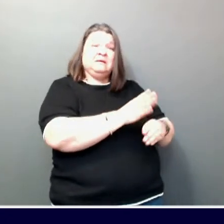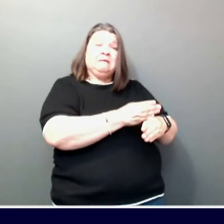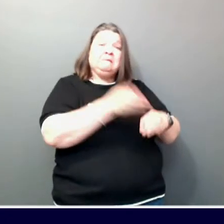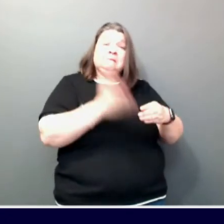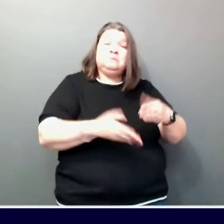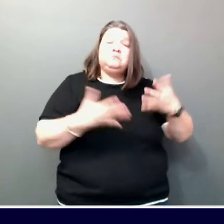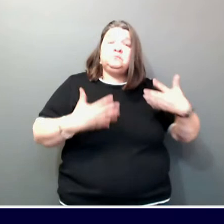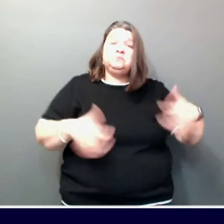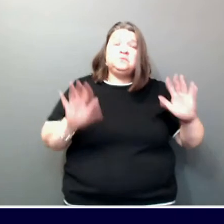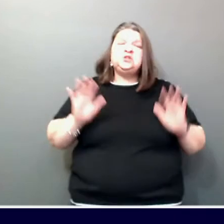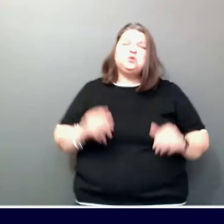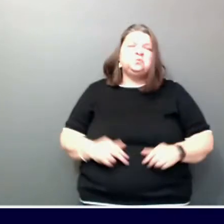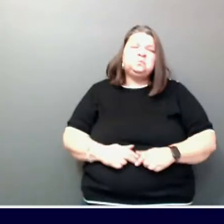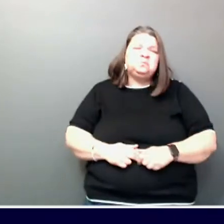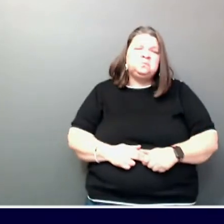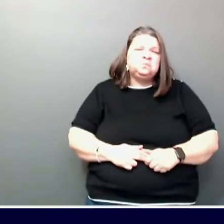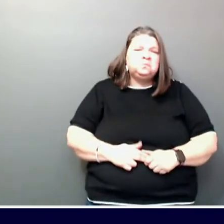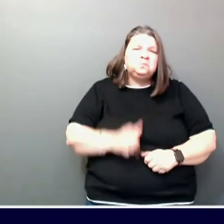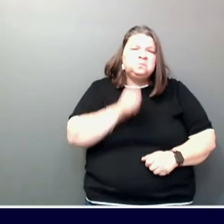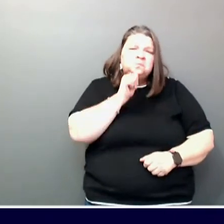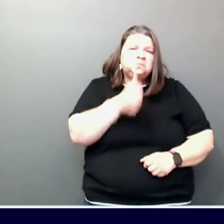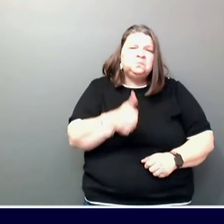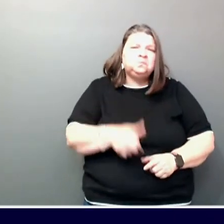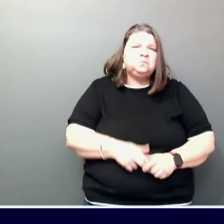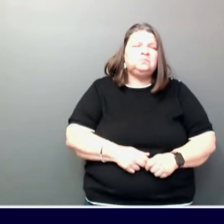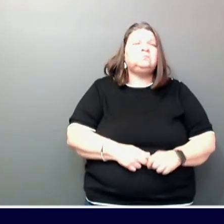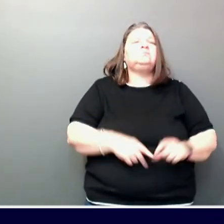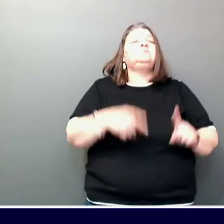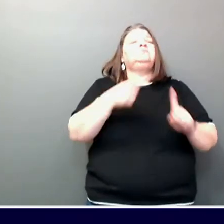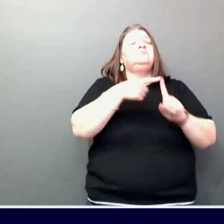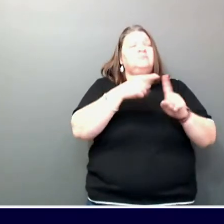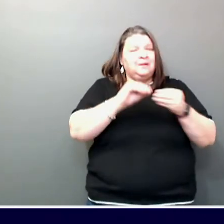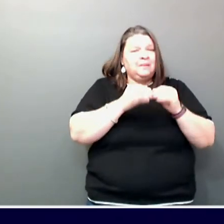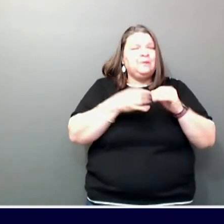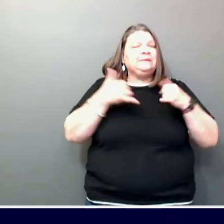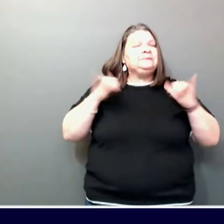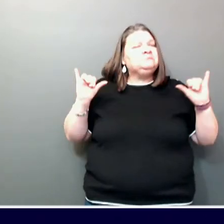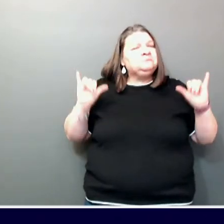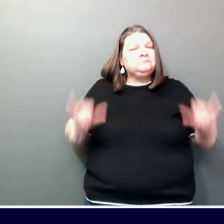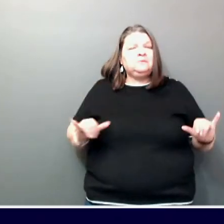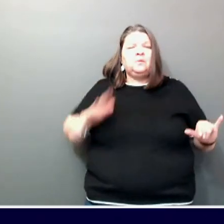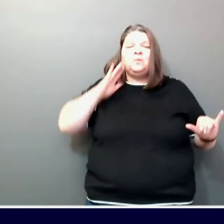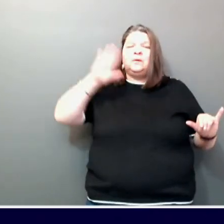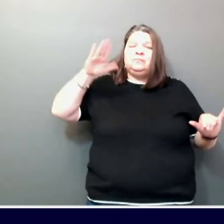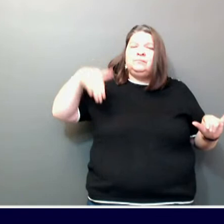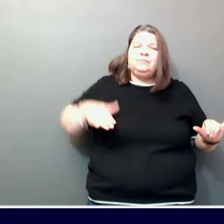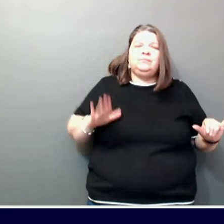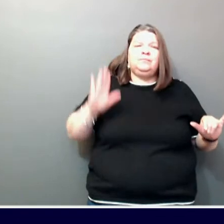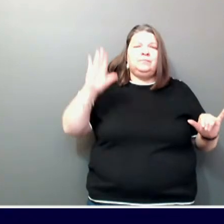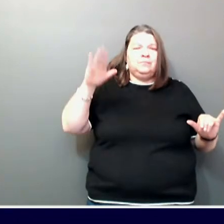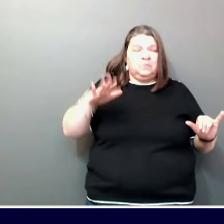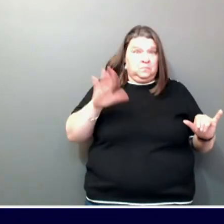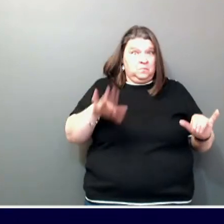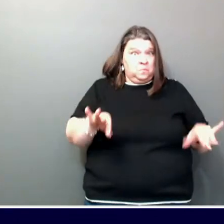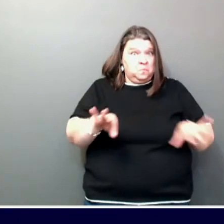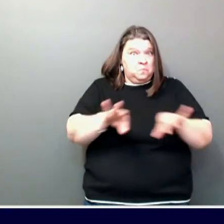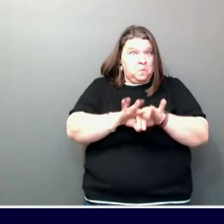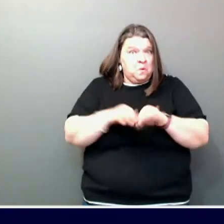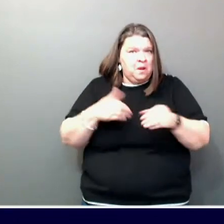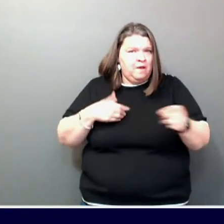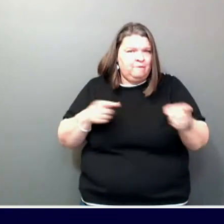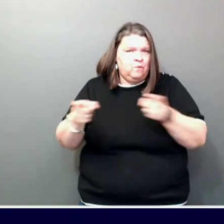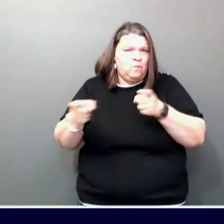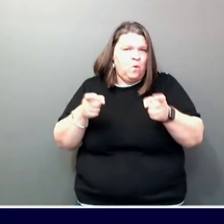something that even though it ebbs and flows, we can manage without overwhelming the healthcare system. That really is our organizing principle right